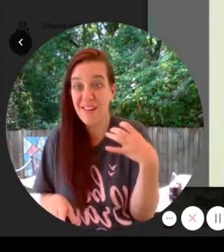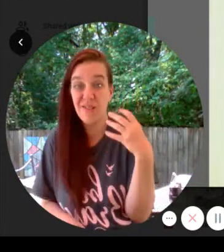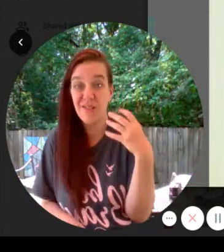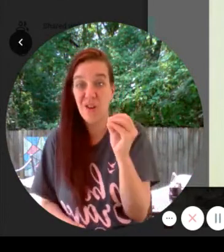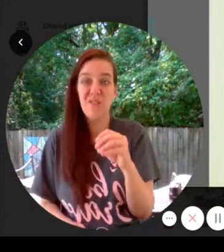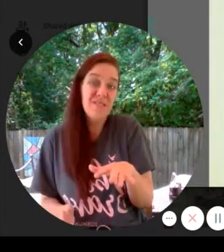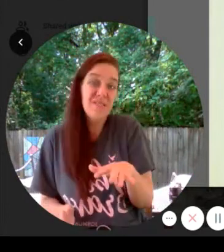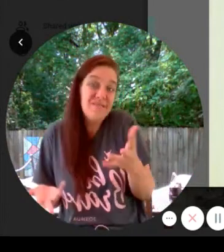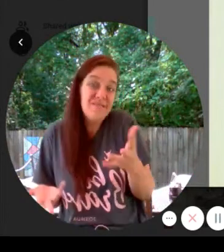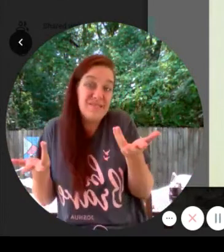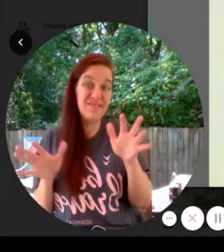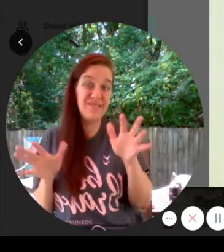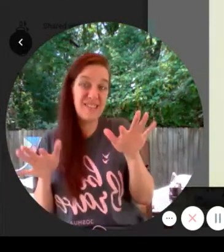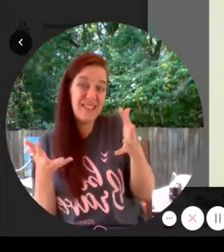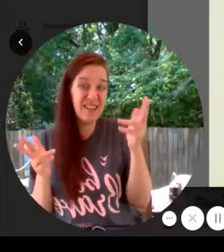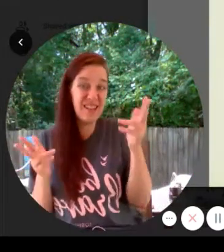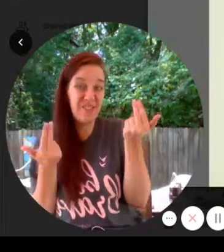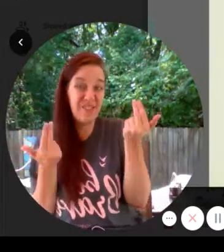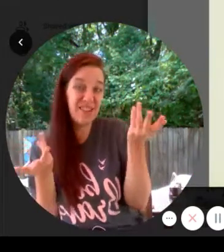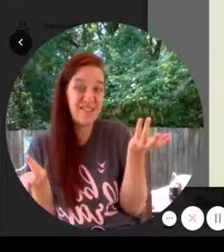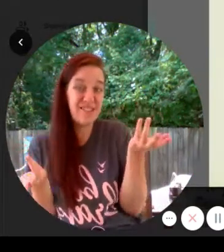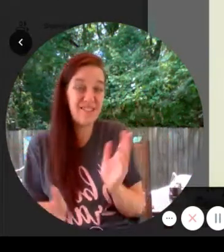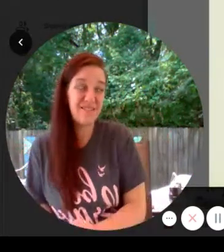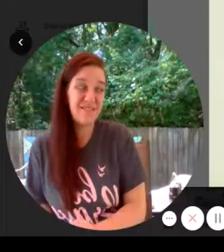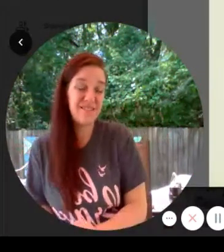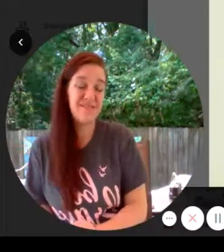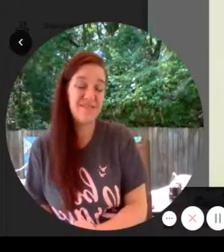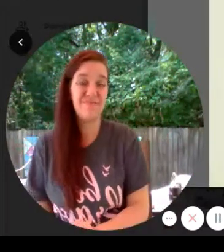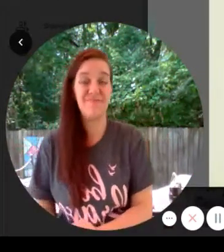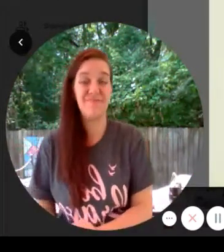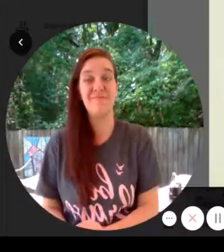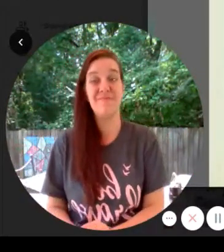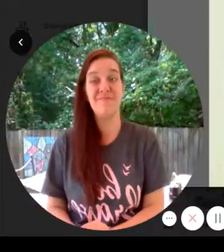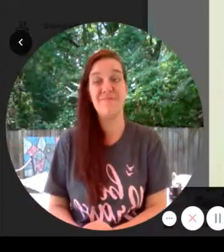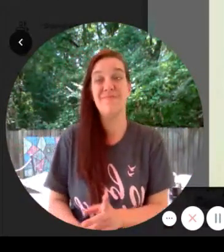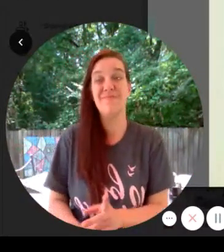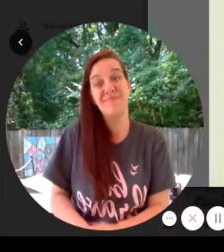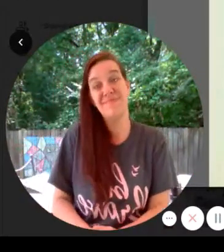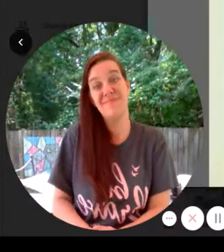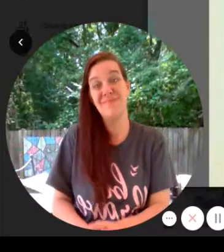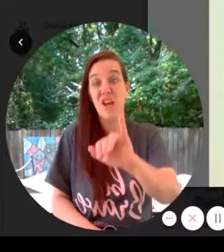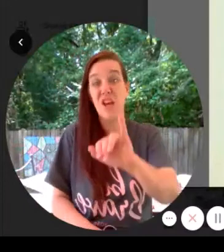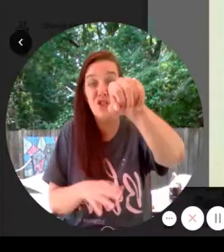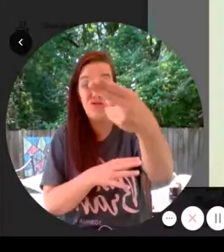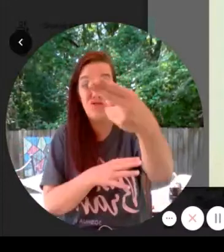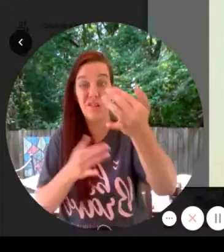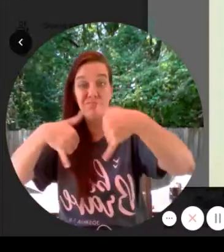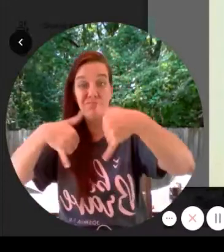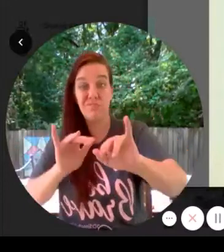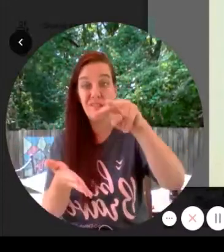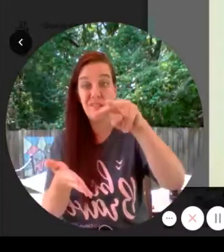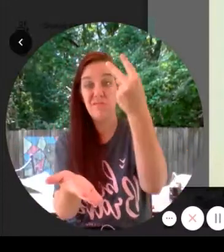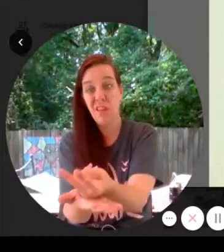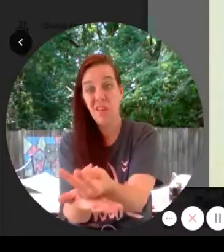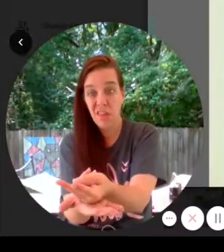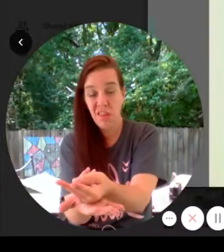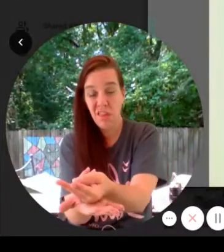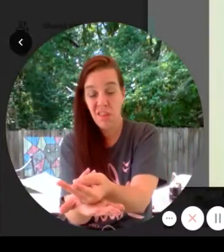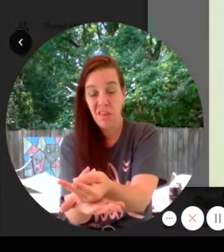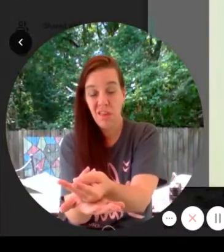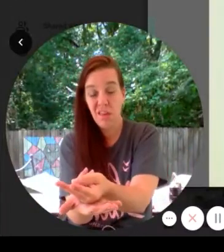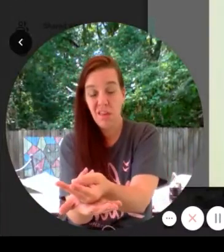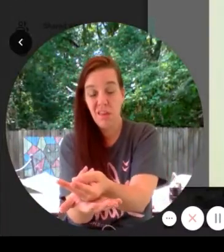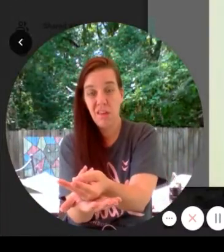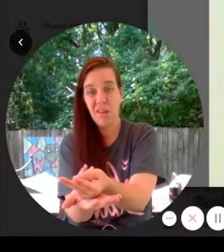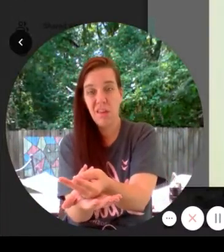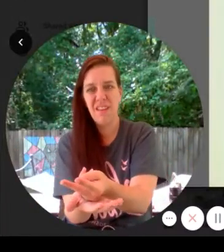funny," said Holly. Meanwhile, Josh was on the ground, feeling the soles of his shoes.